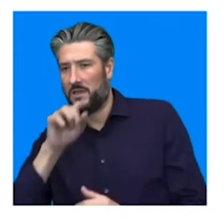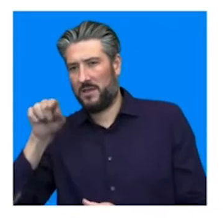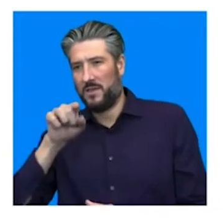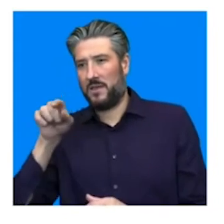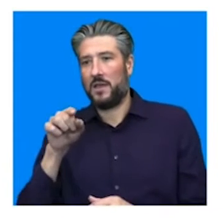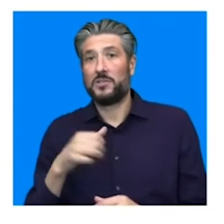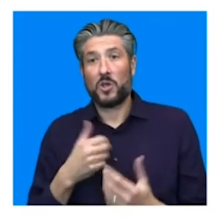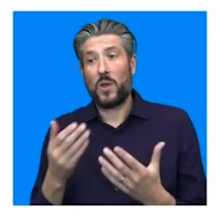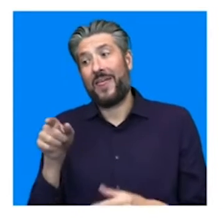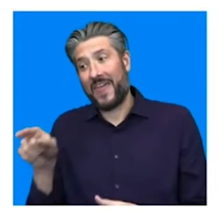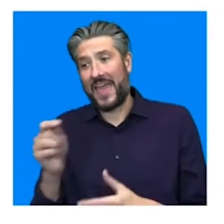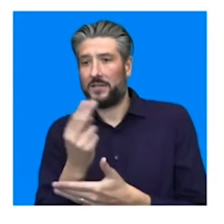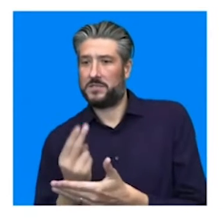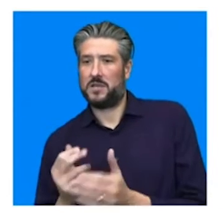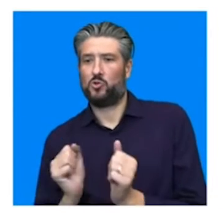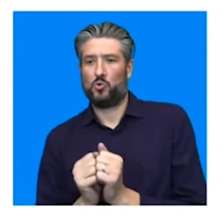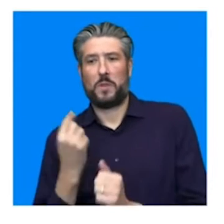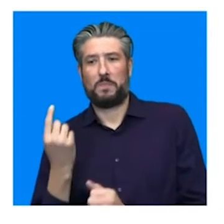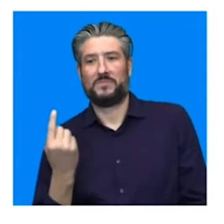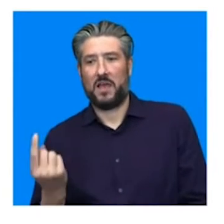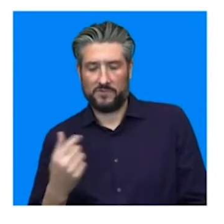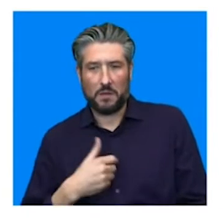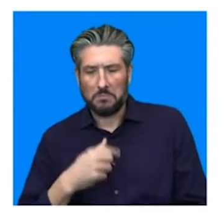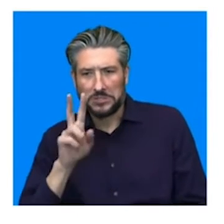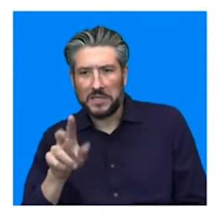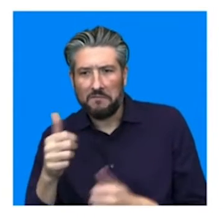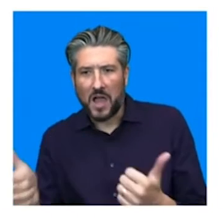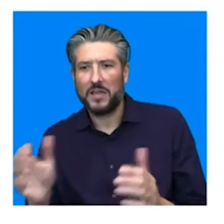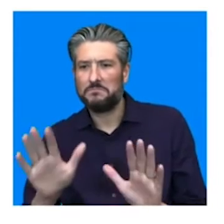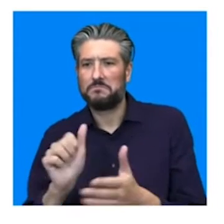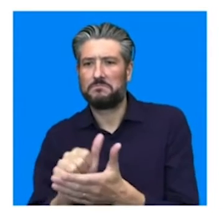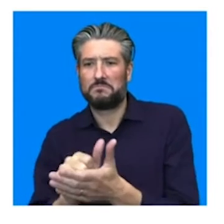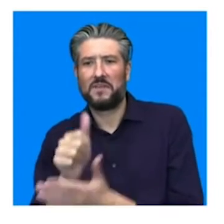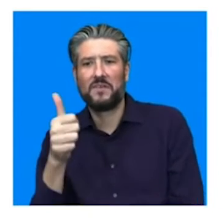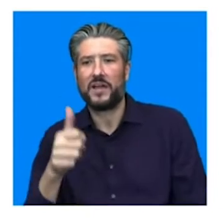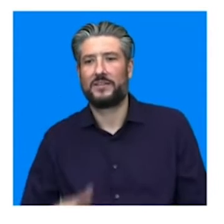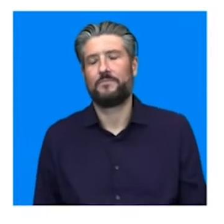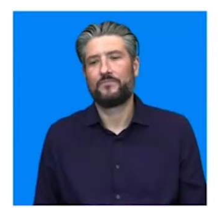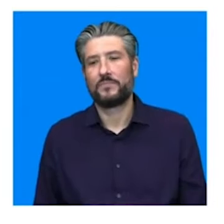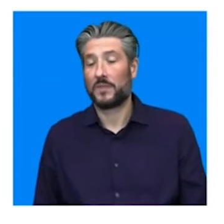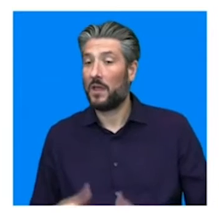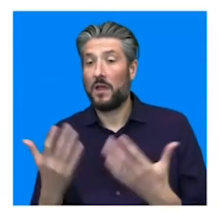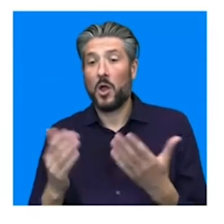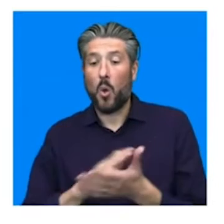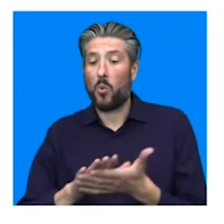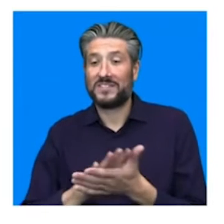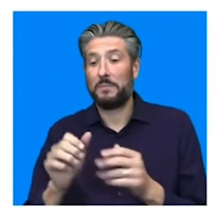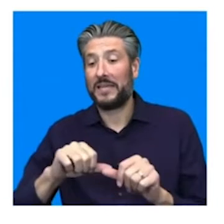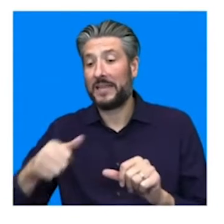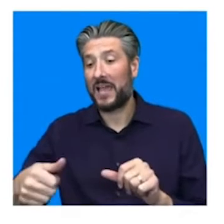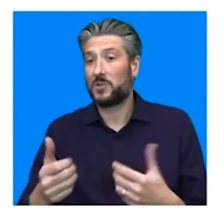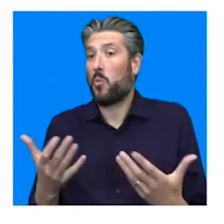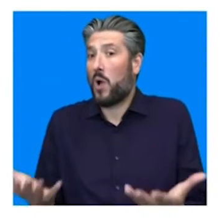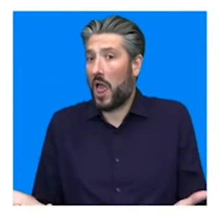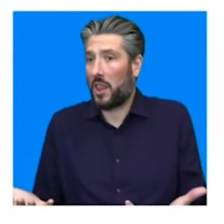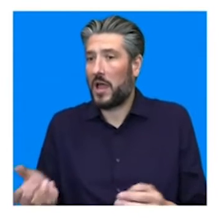and look at it and go, well, I can see it. I think it's fine. But what does that mean? Well, if they can see it, then anybody who's got better vision than